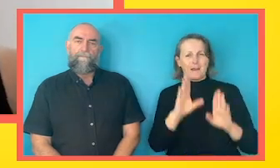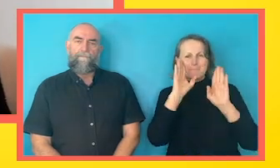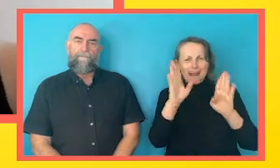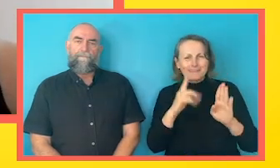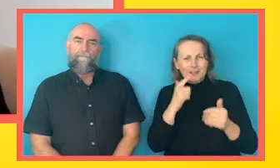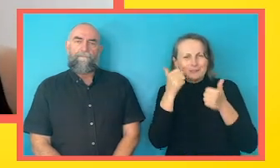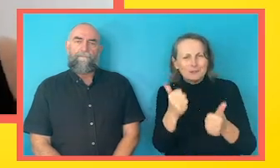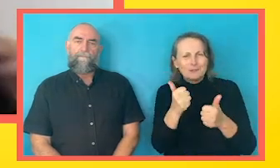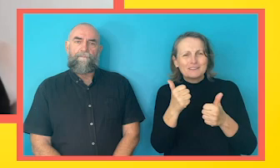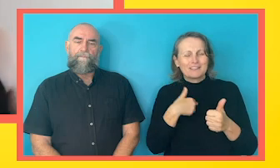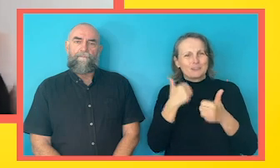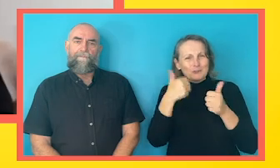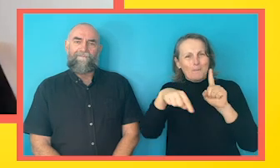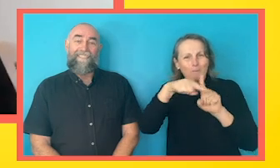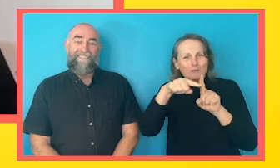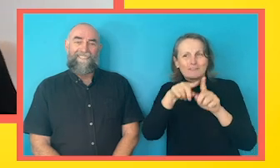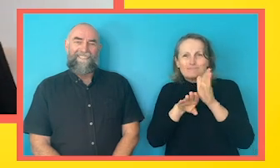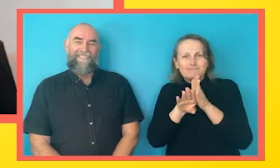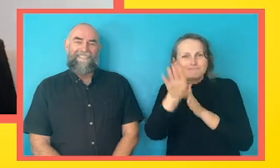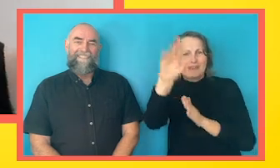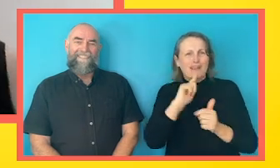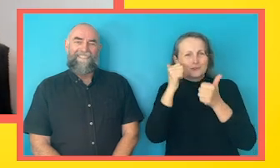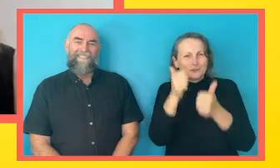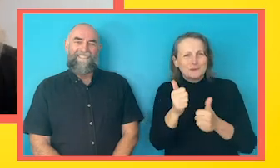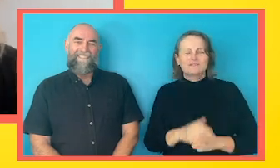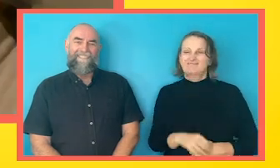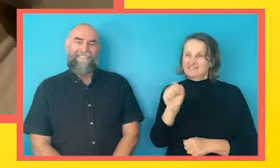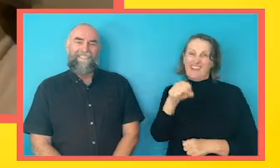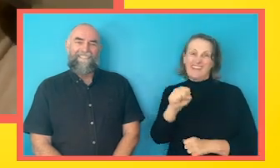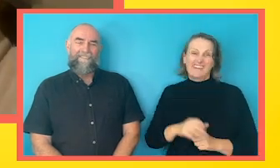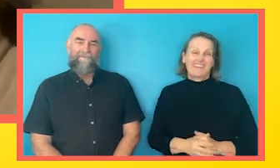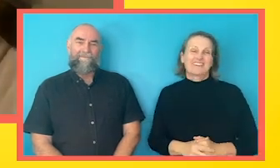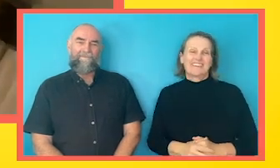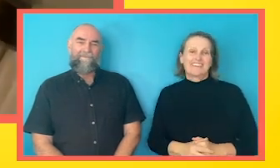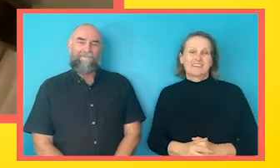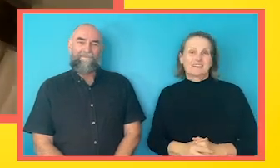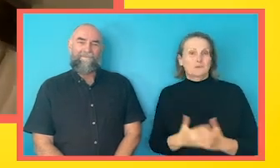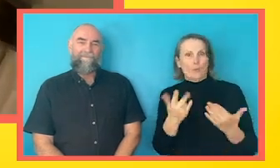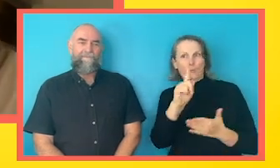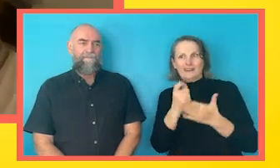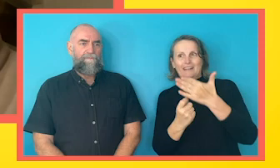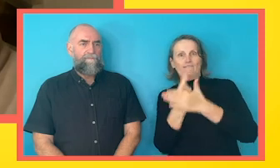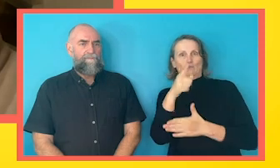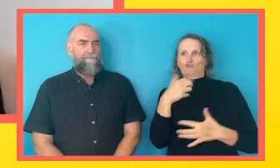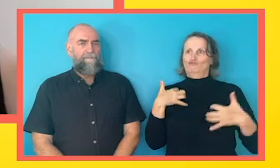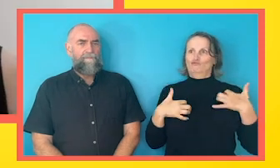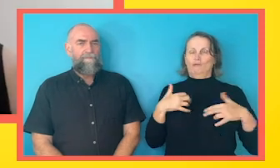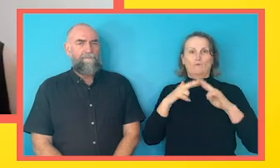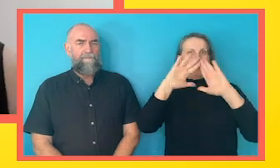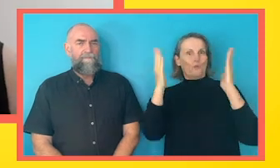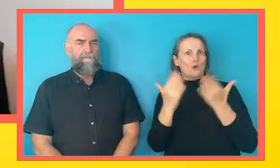hear. Yeah. That things are going the right way and not going backwards. Yeah. Yeah. So what event are you most looking forward to at